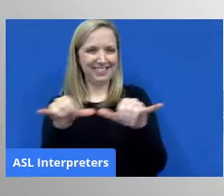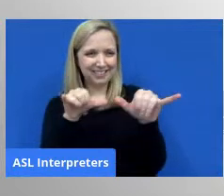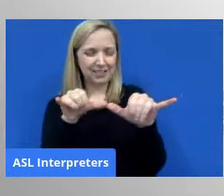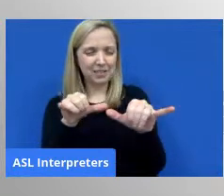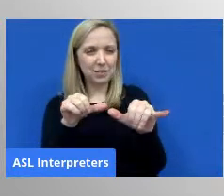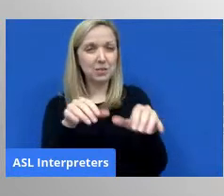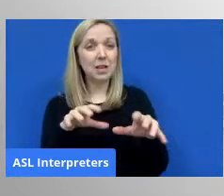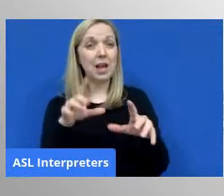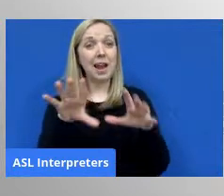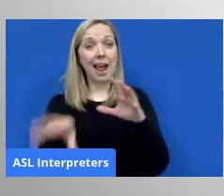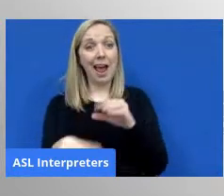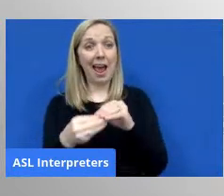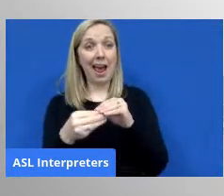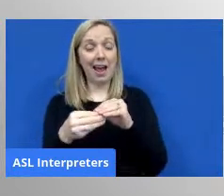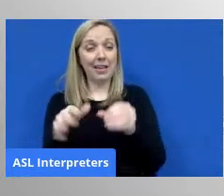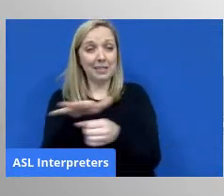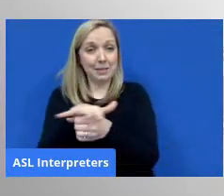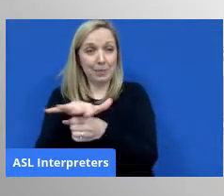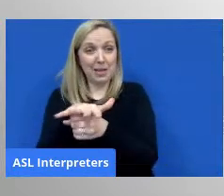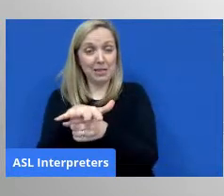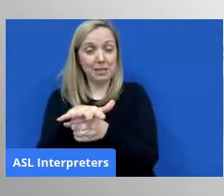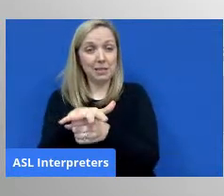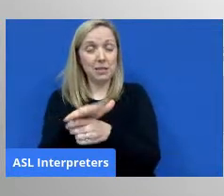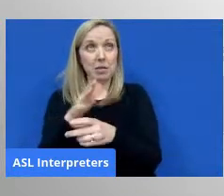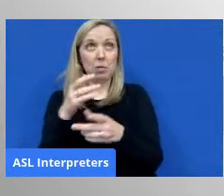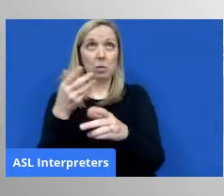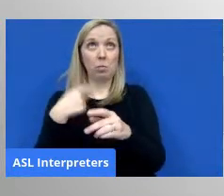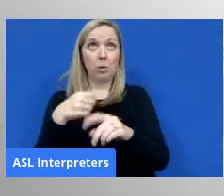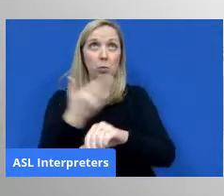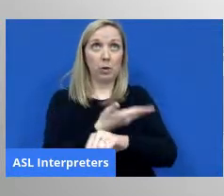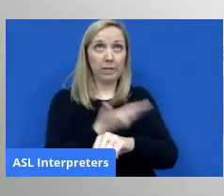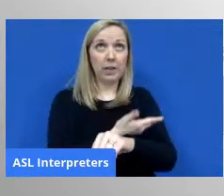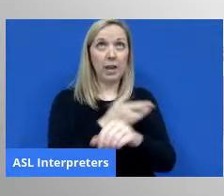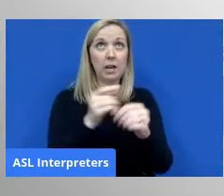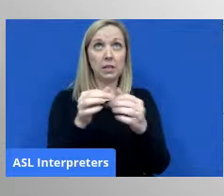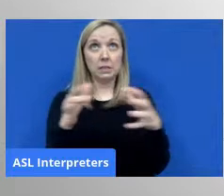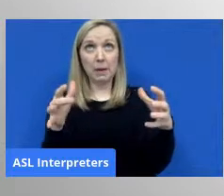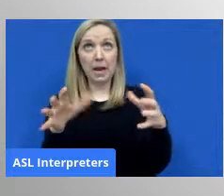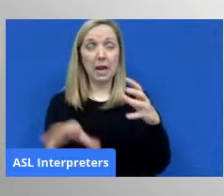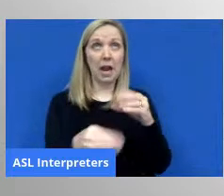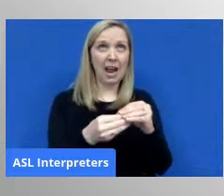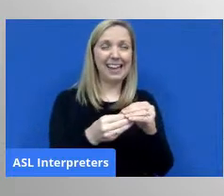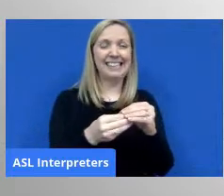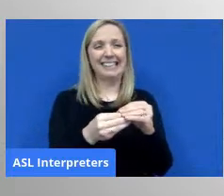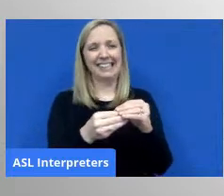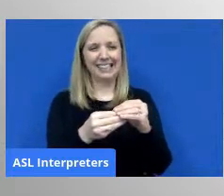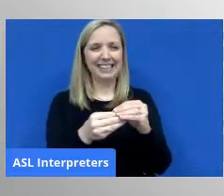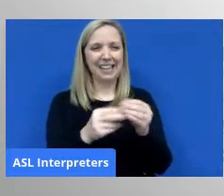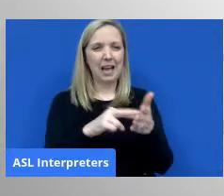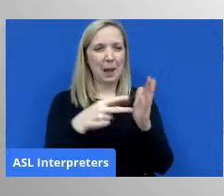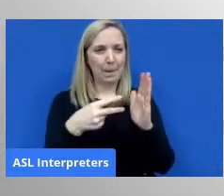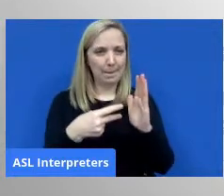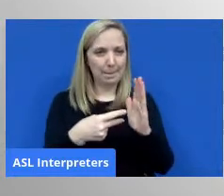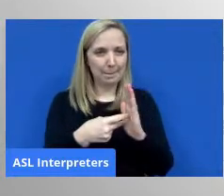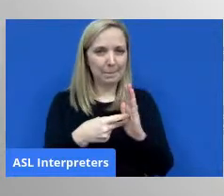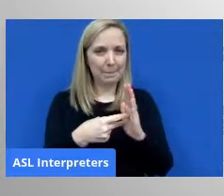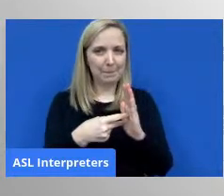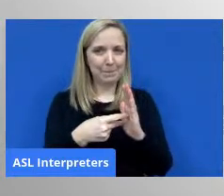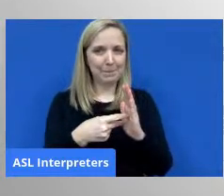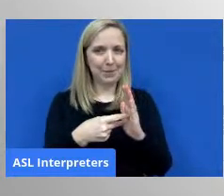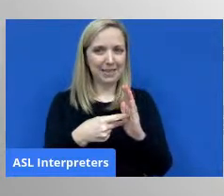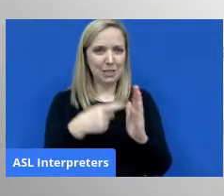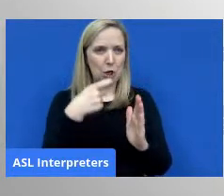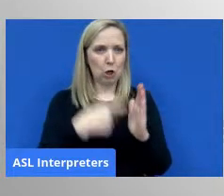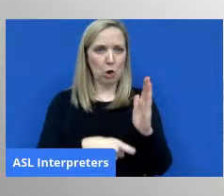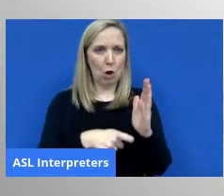40,000 square feet. So by the time you renovate, expand, add on, you're at almost the same cost as a new